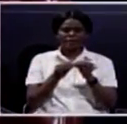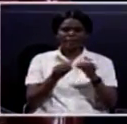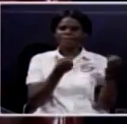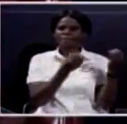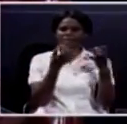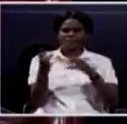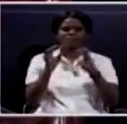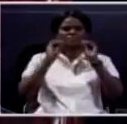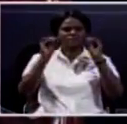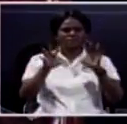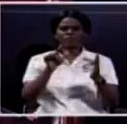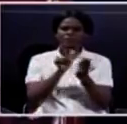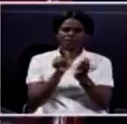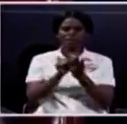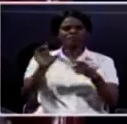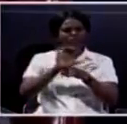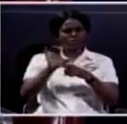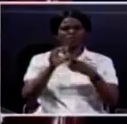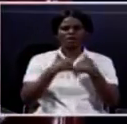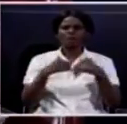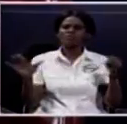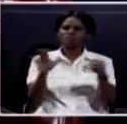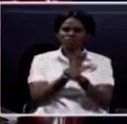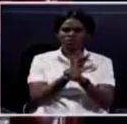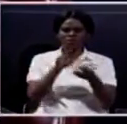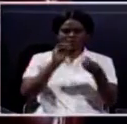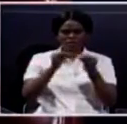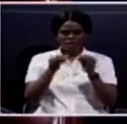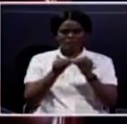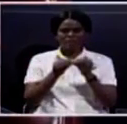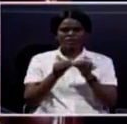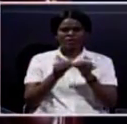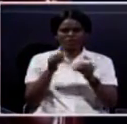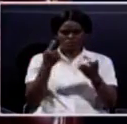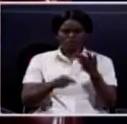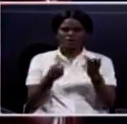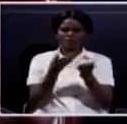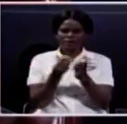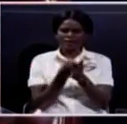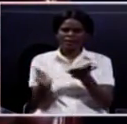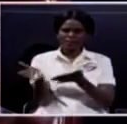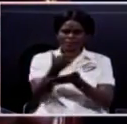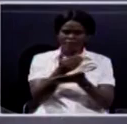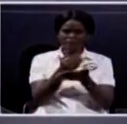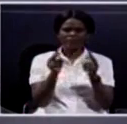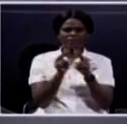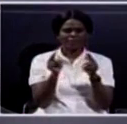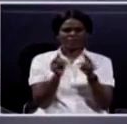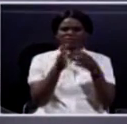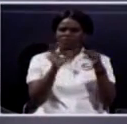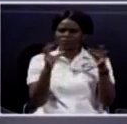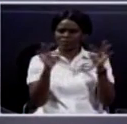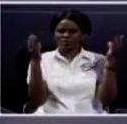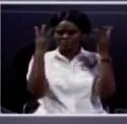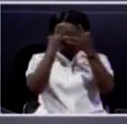teachers are in Lusaka and the Copper Belt. And if you look at the total number of periods that they cover in a day, it is a sad story. There are some,